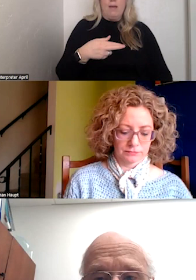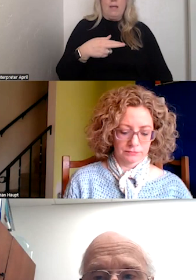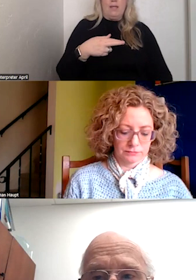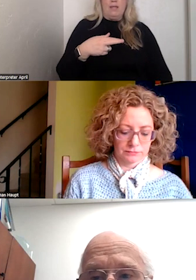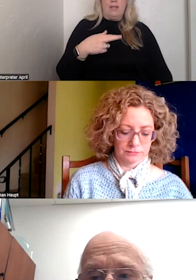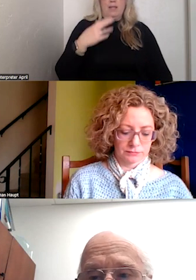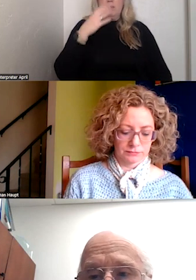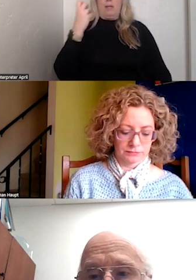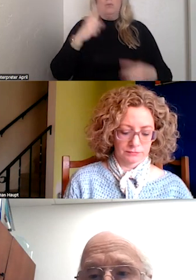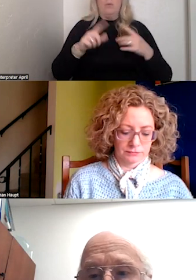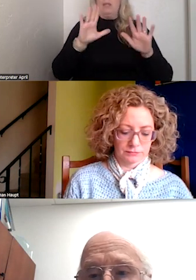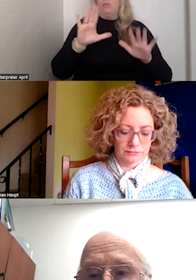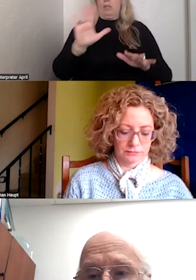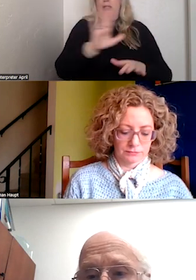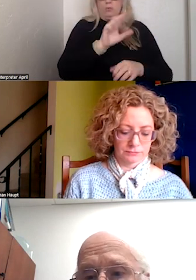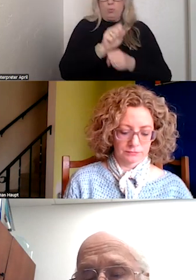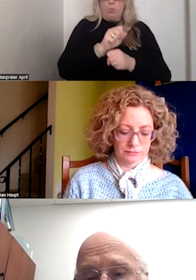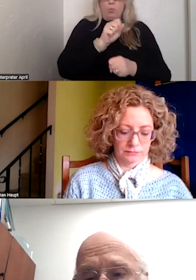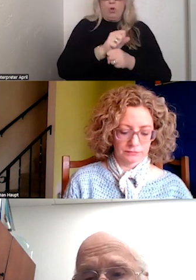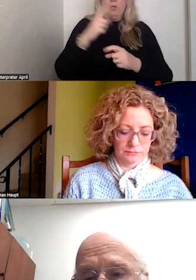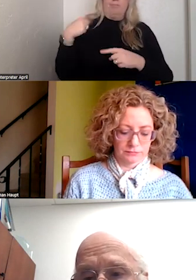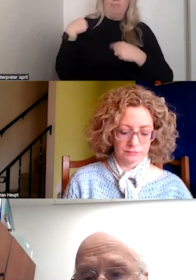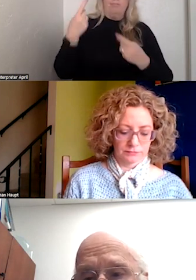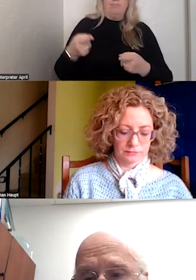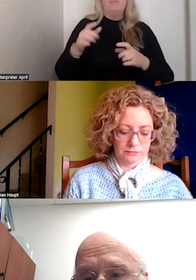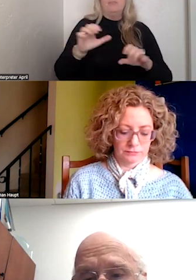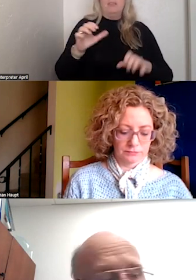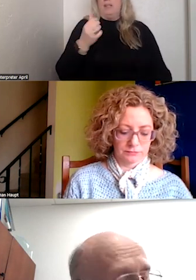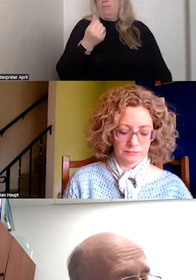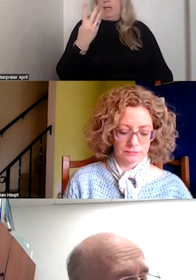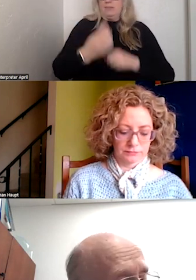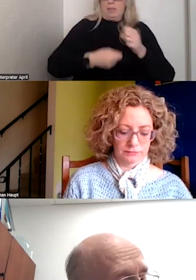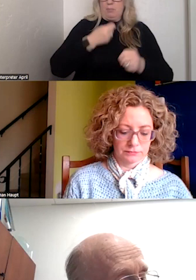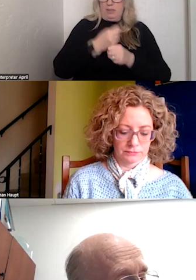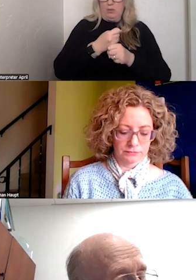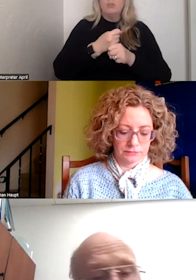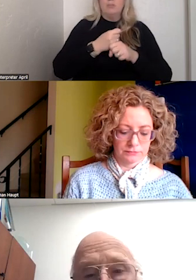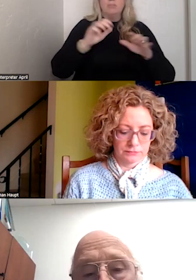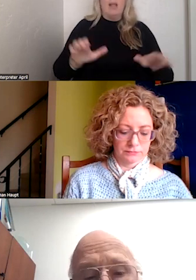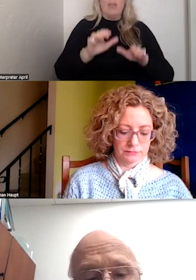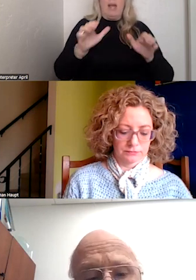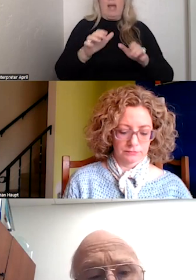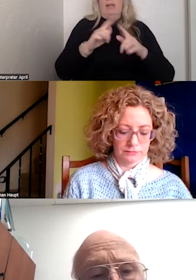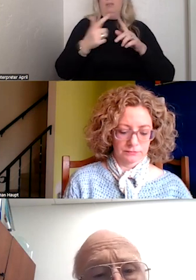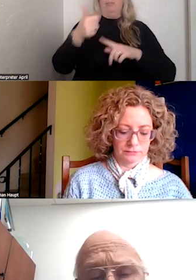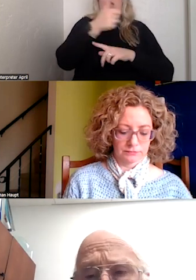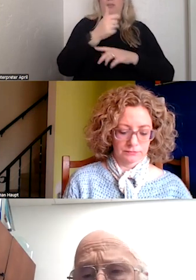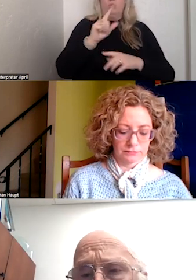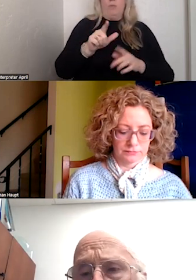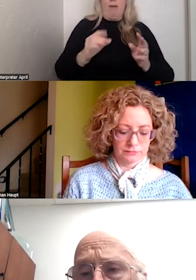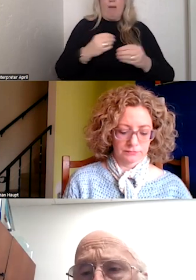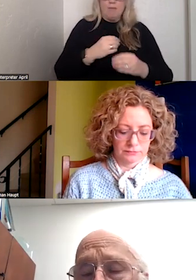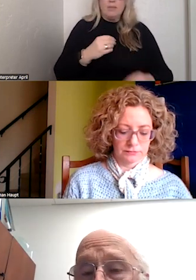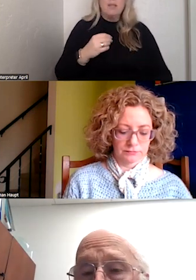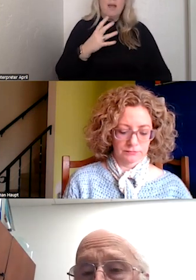given the incredible work he's done over the last couple of years as the acting head to the office. And I think we